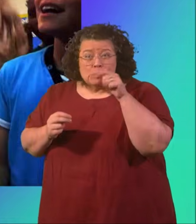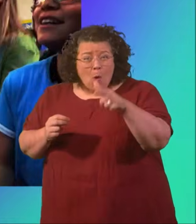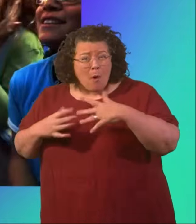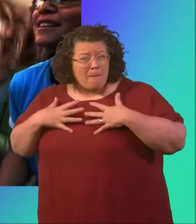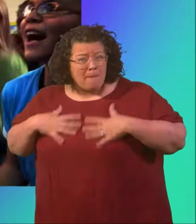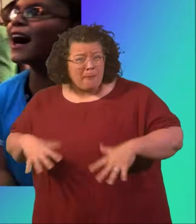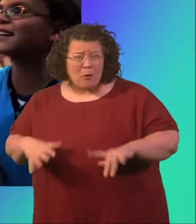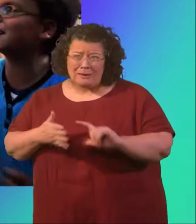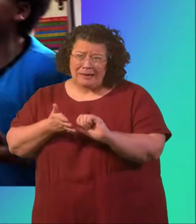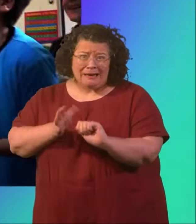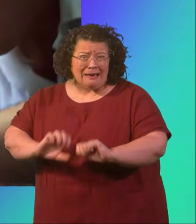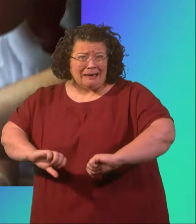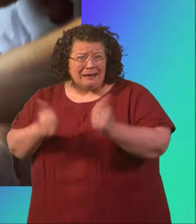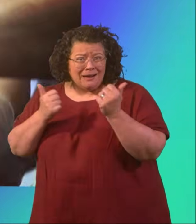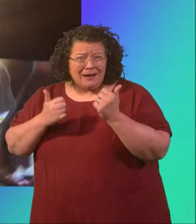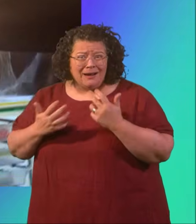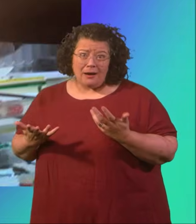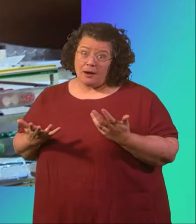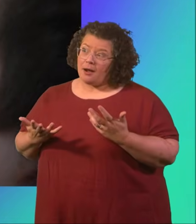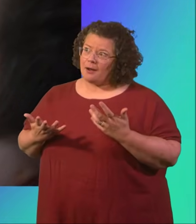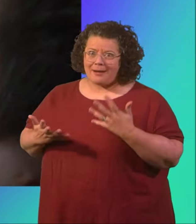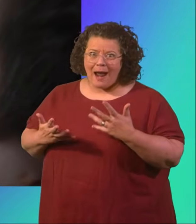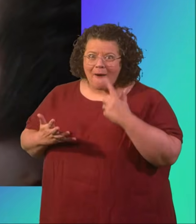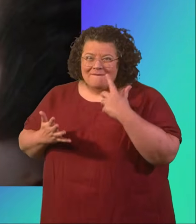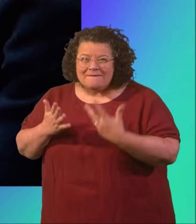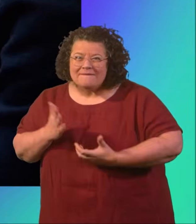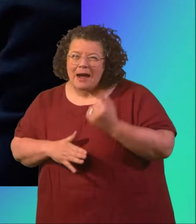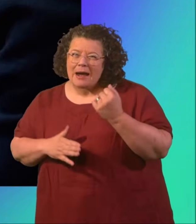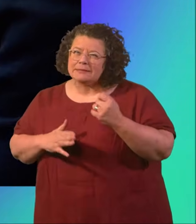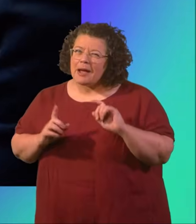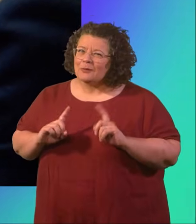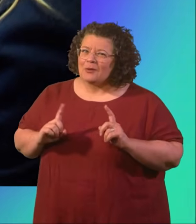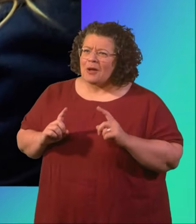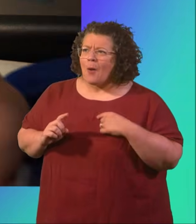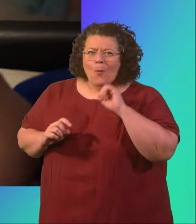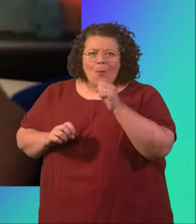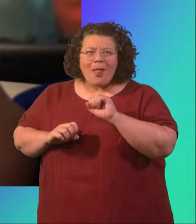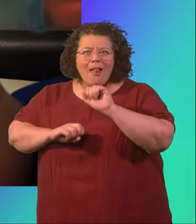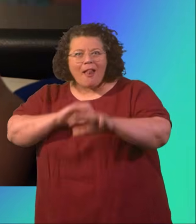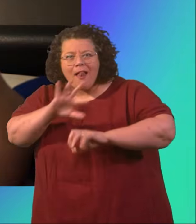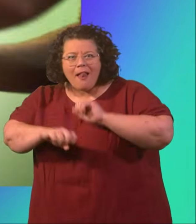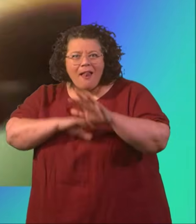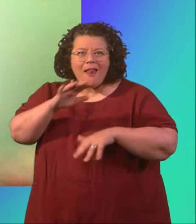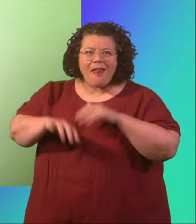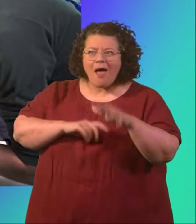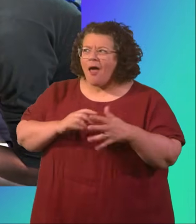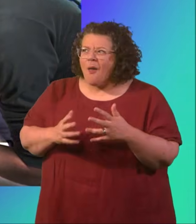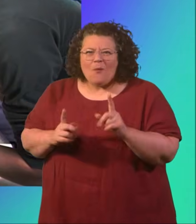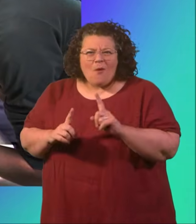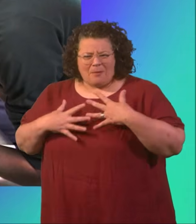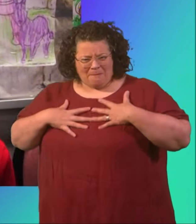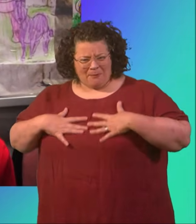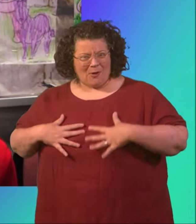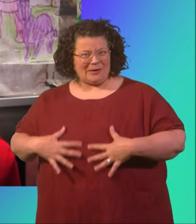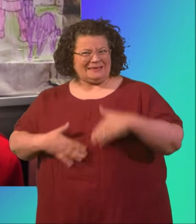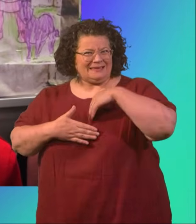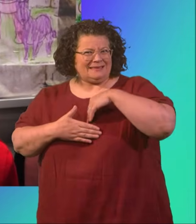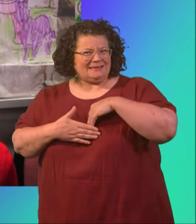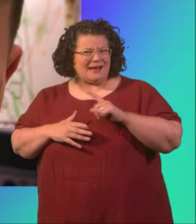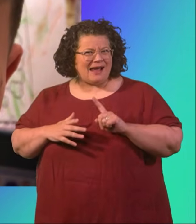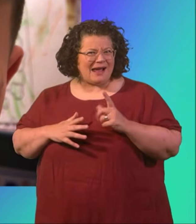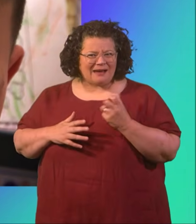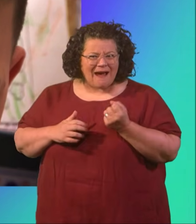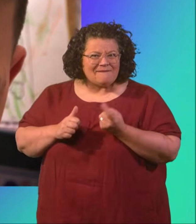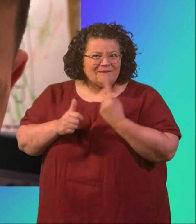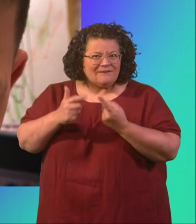body really is? Well, now's the time to find out. We'll be uncovering the ins and outs of what you're made of. I've got a